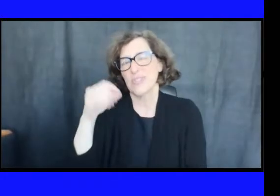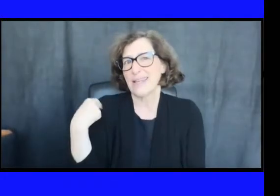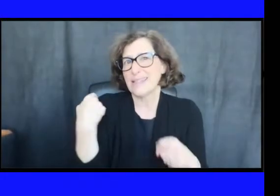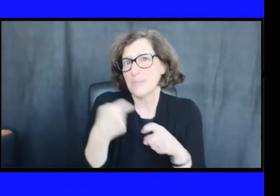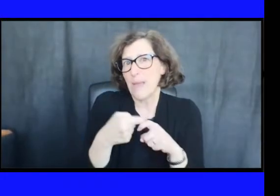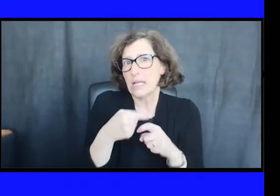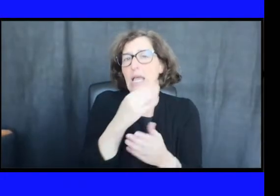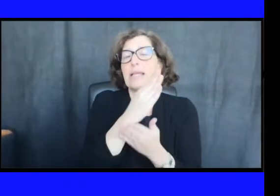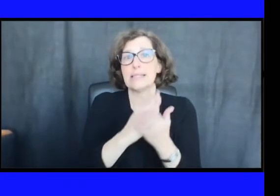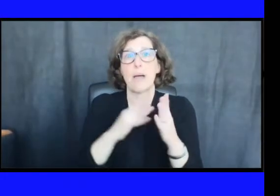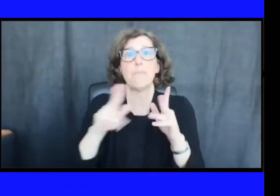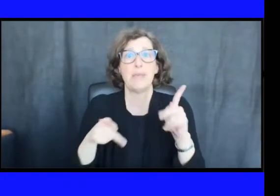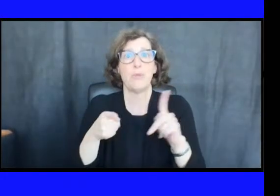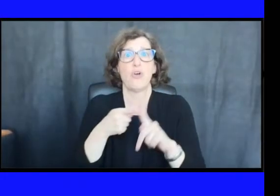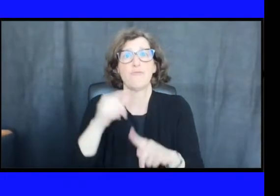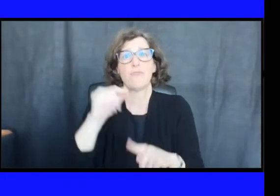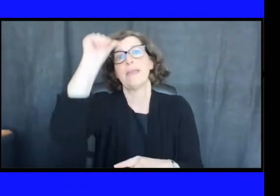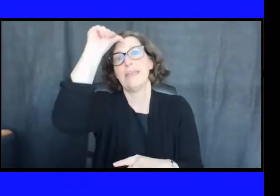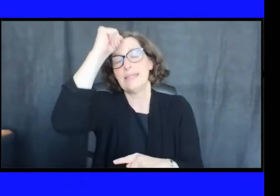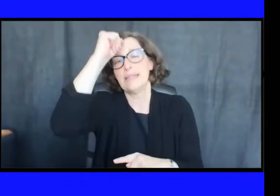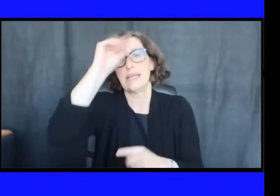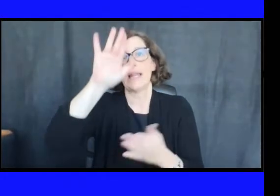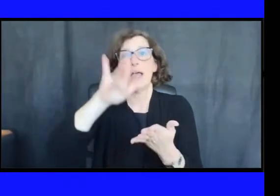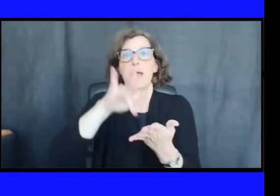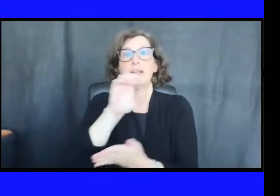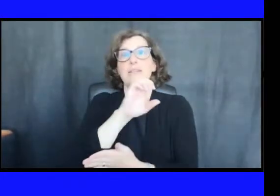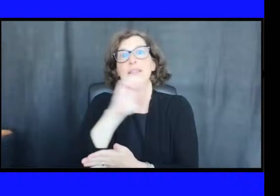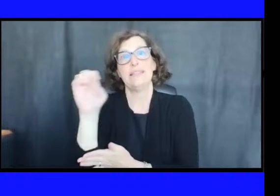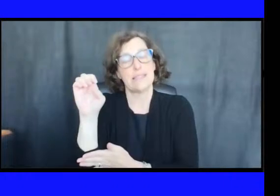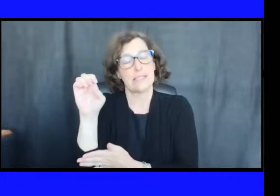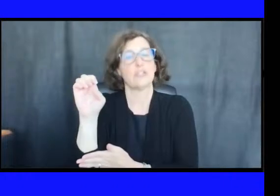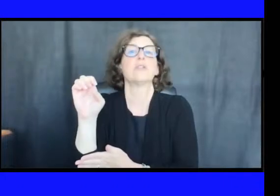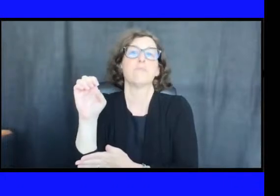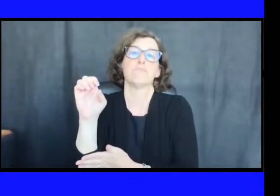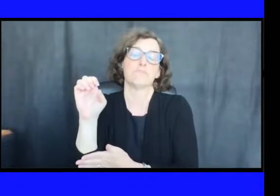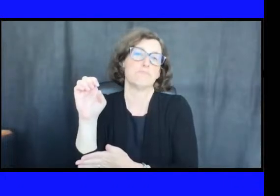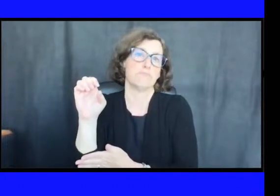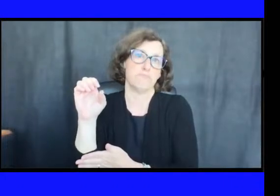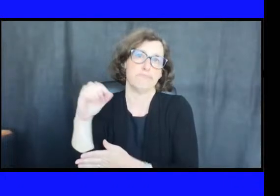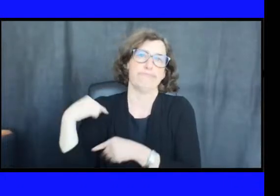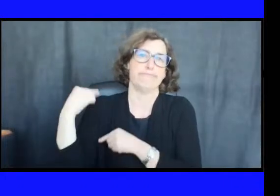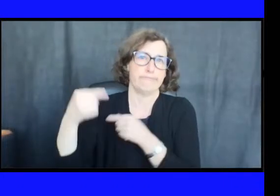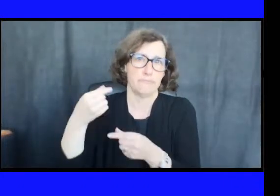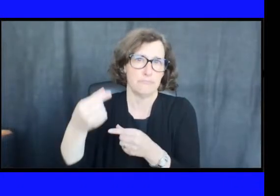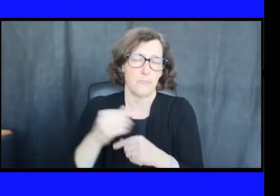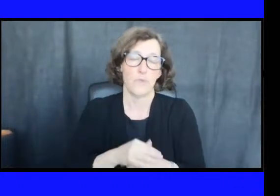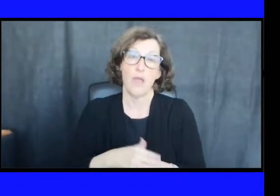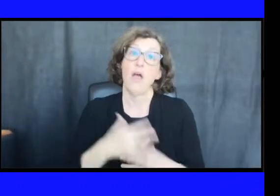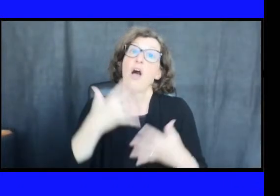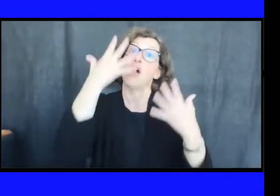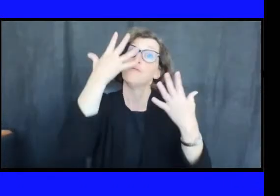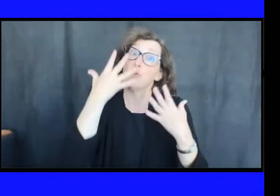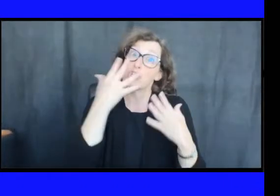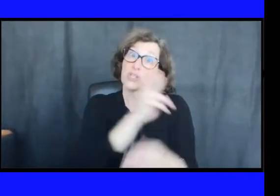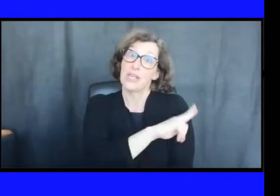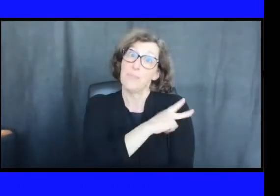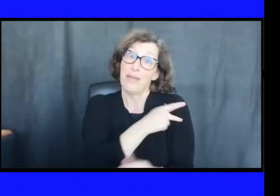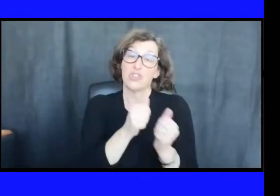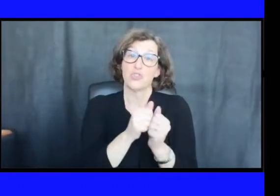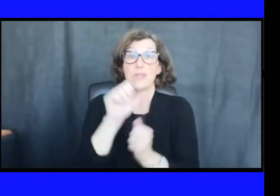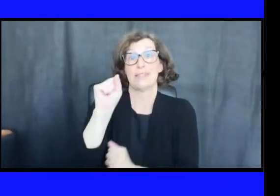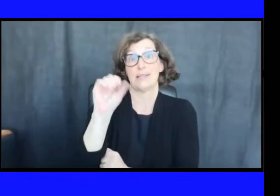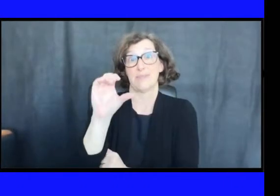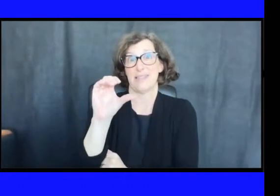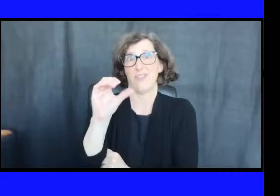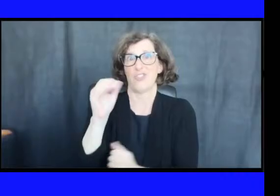have 2 comprehensive centers for adult patients with sickle cell. Those are located at Kings and Queens. And we're